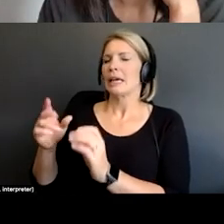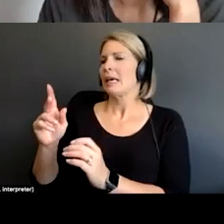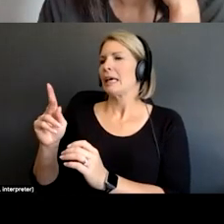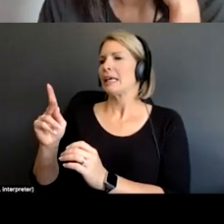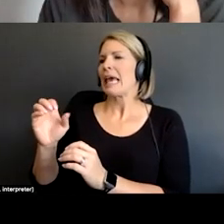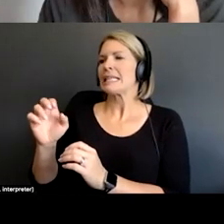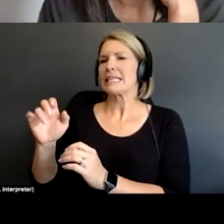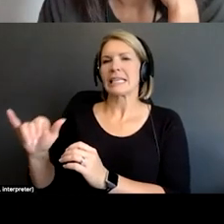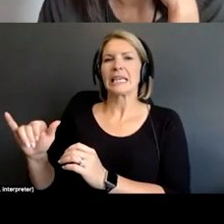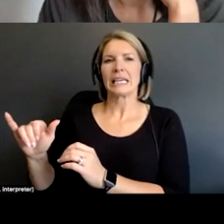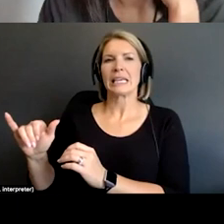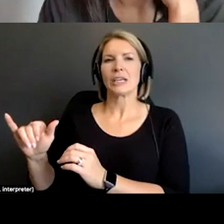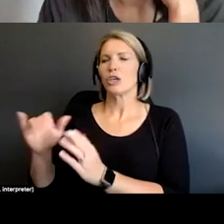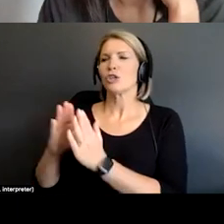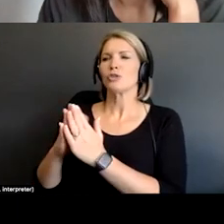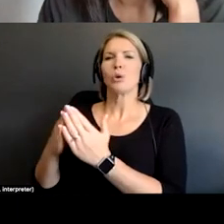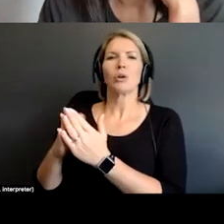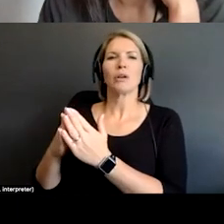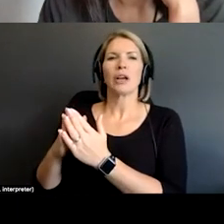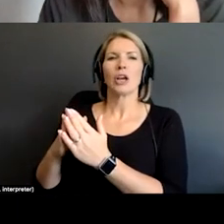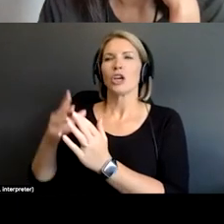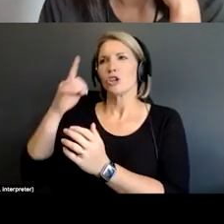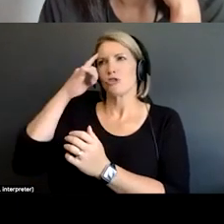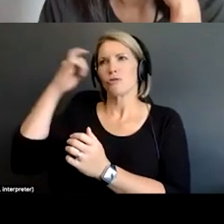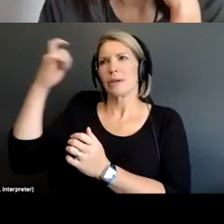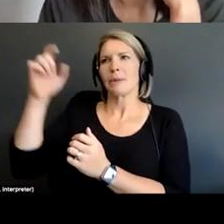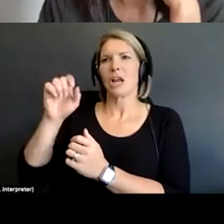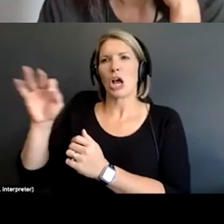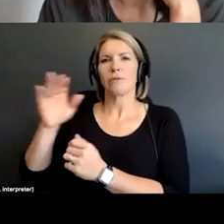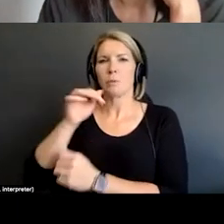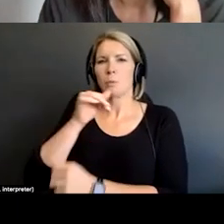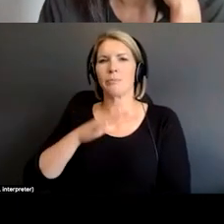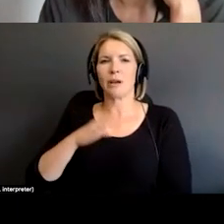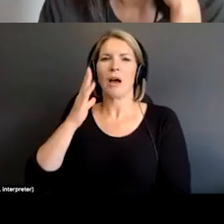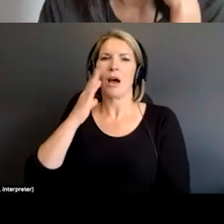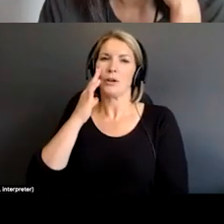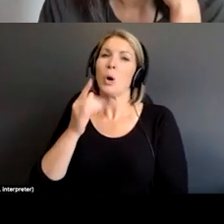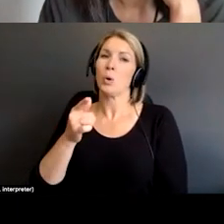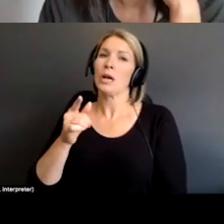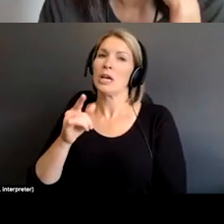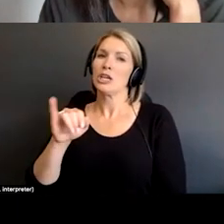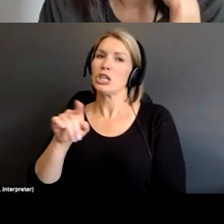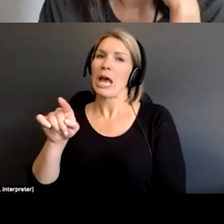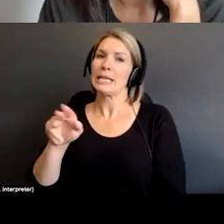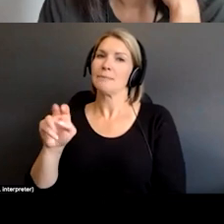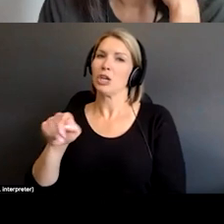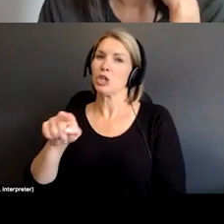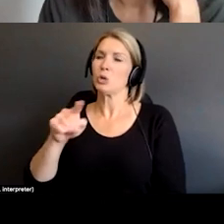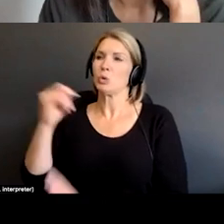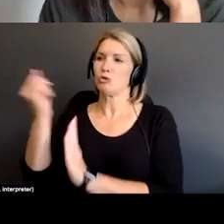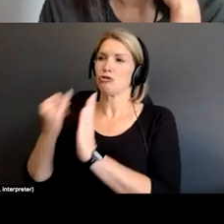Woman, and I know that Jasmine, that was an illustration that you didn't